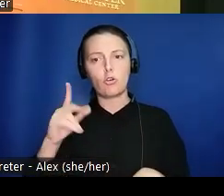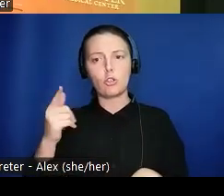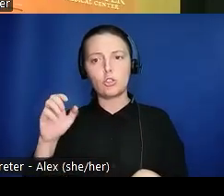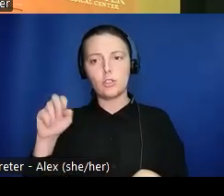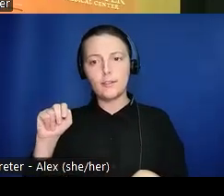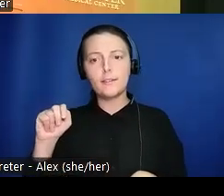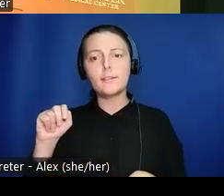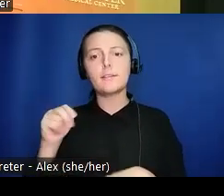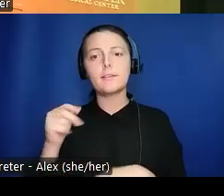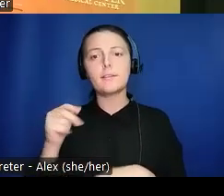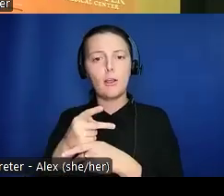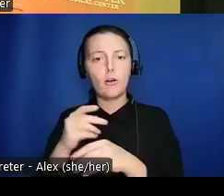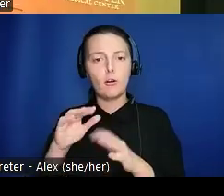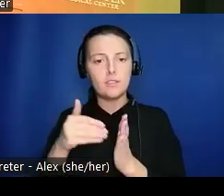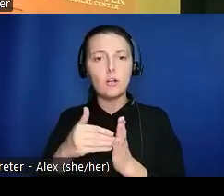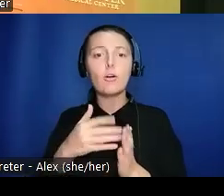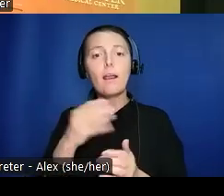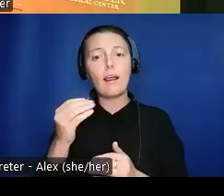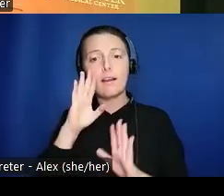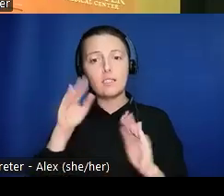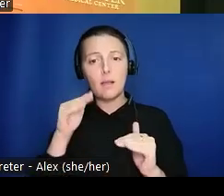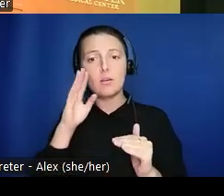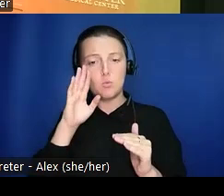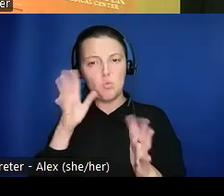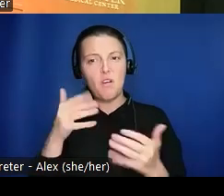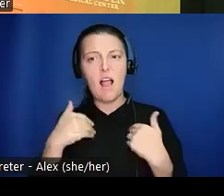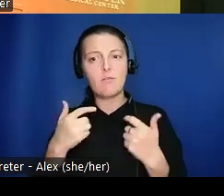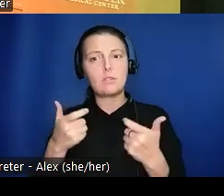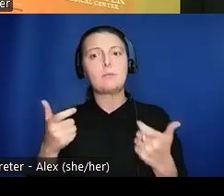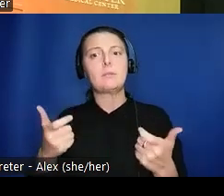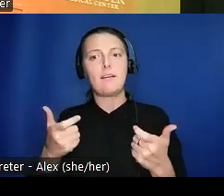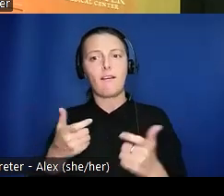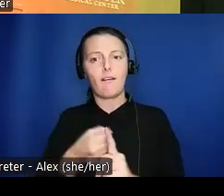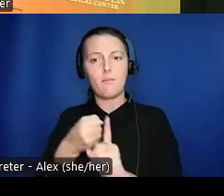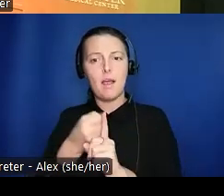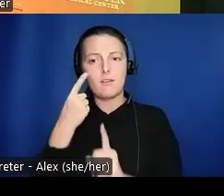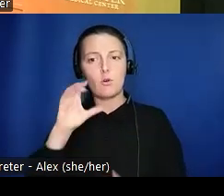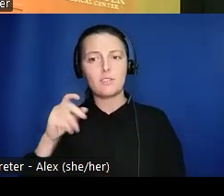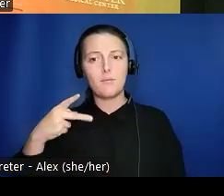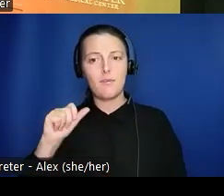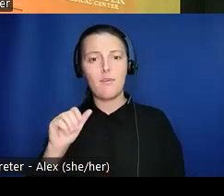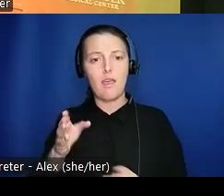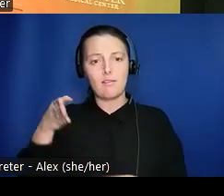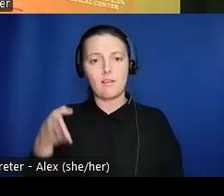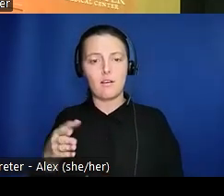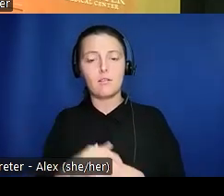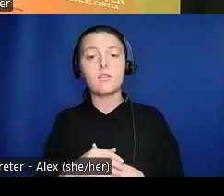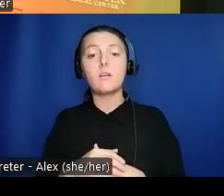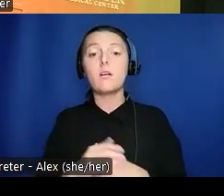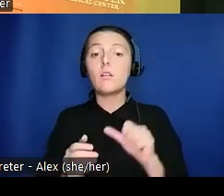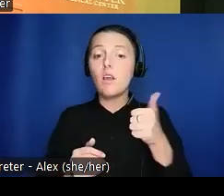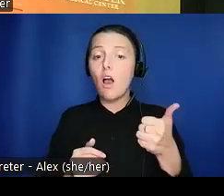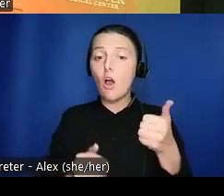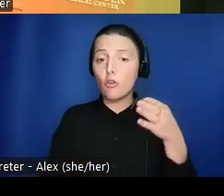particularly in the pediatric side. The irony, however, is that the adult side has not budged at all. And